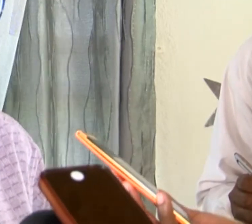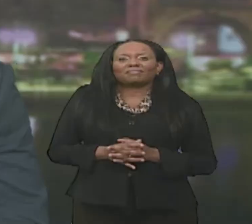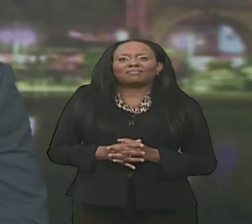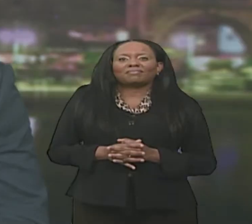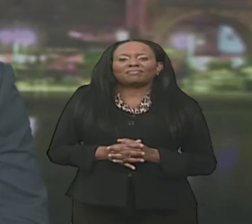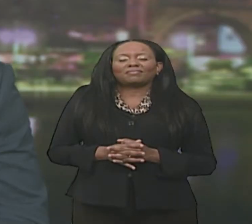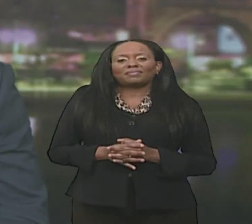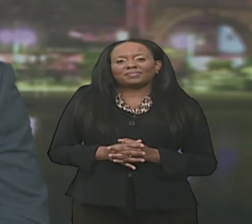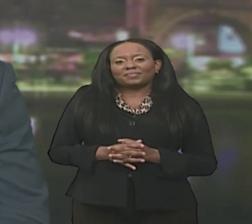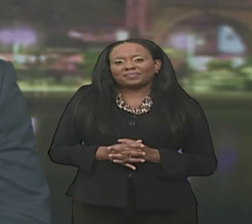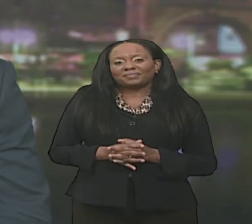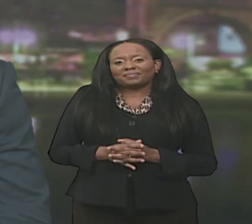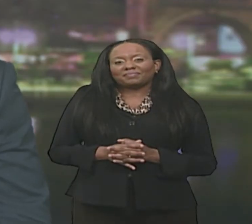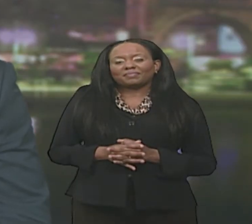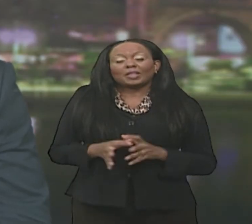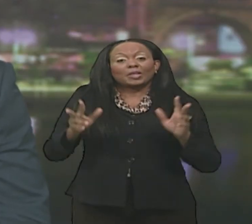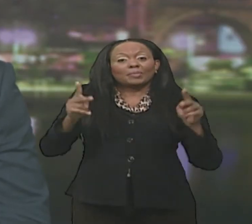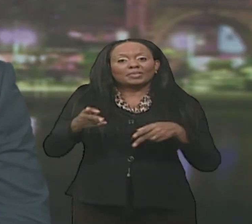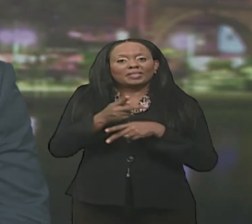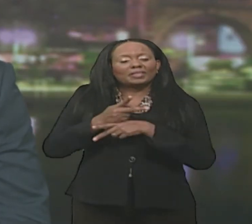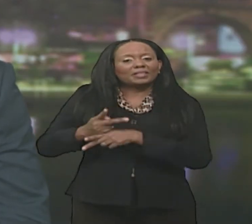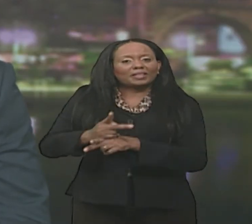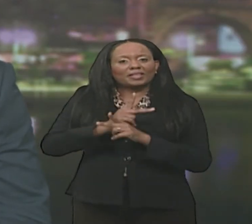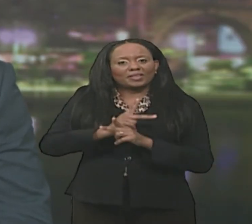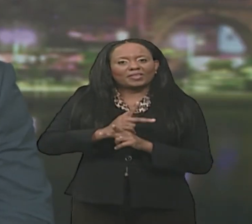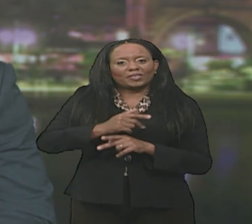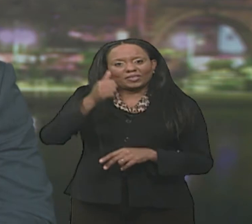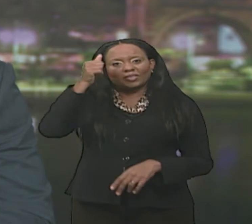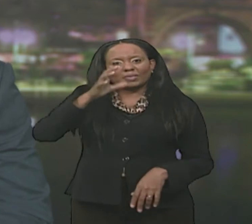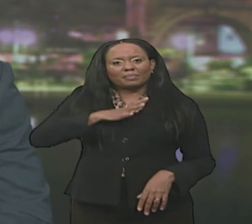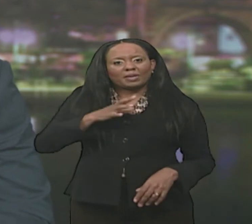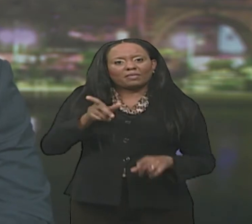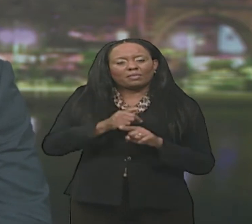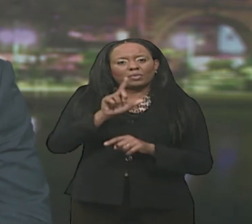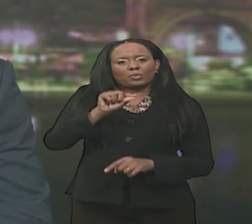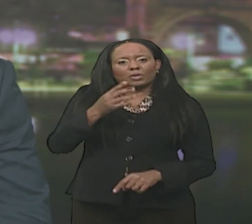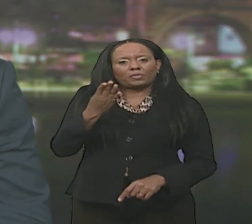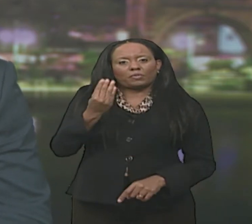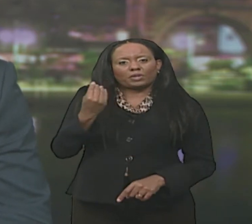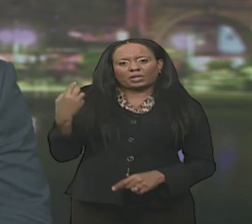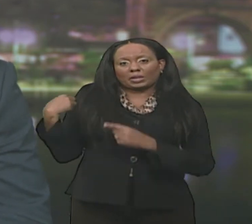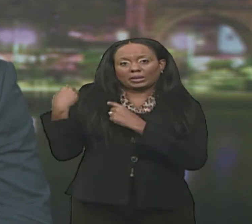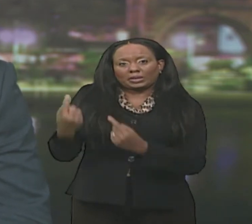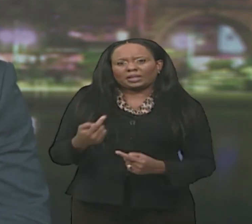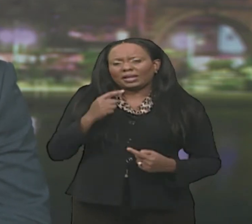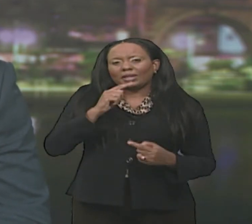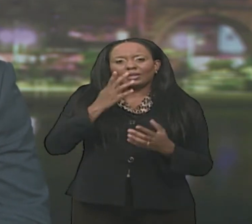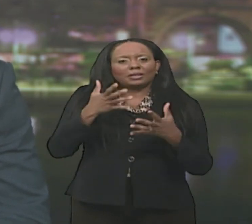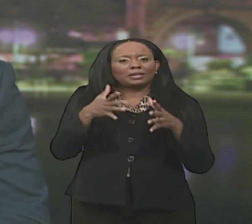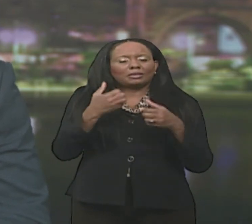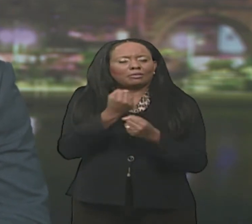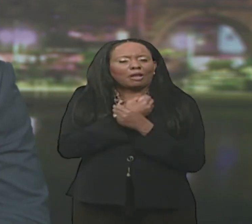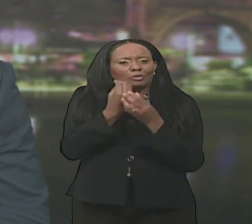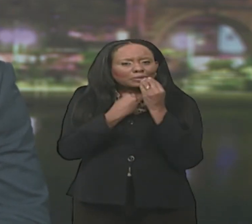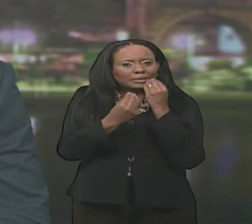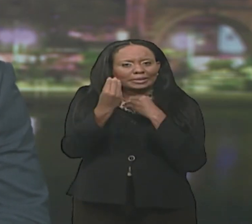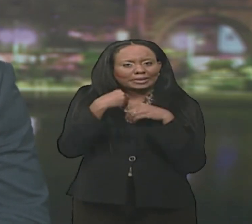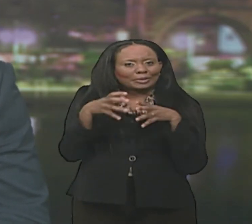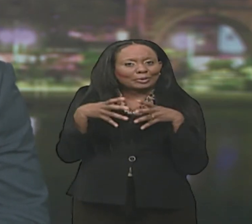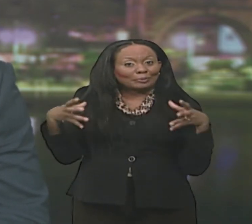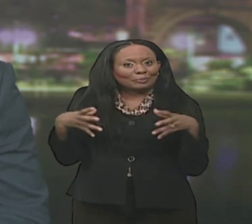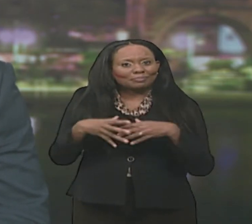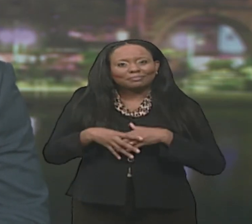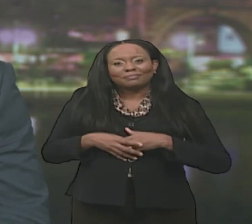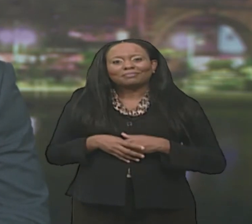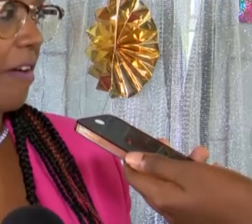kite. Meanwhile, as caretaker since 2014, Nicole Atkins says he has a hearty appetite.